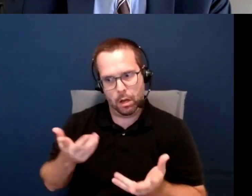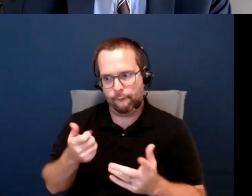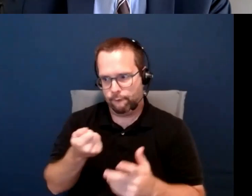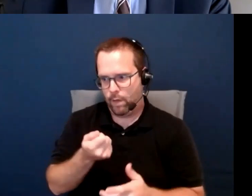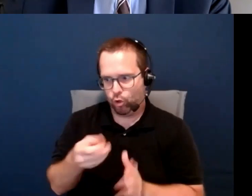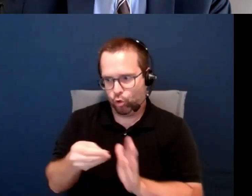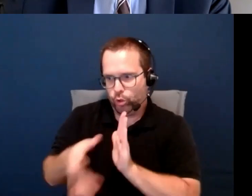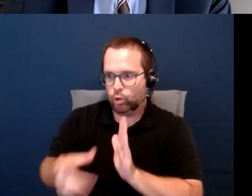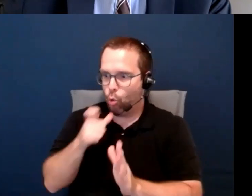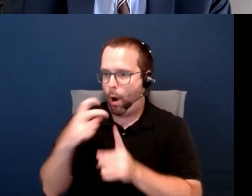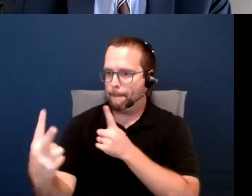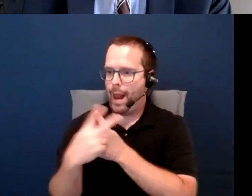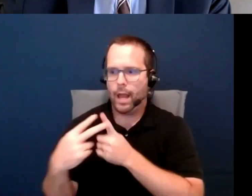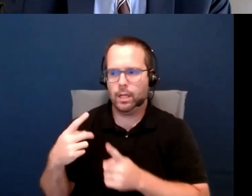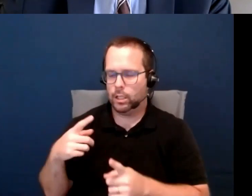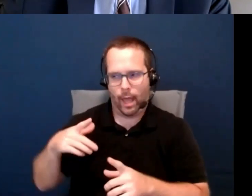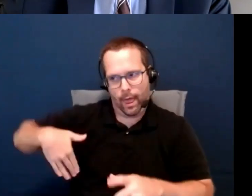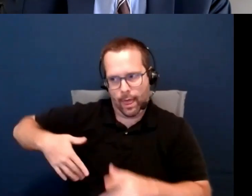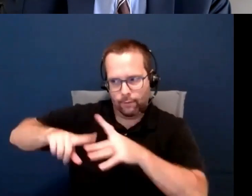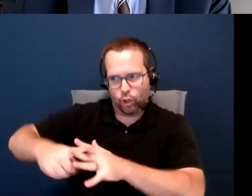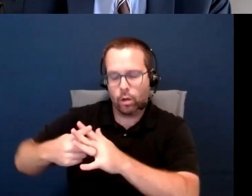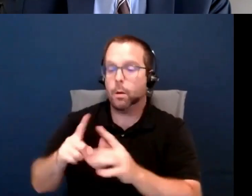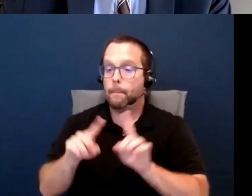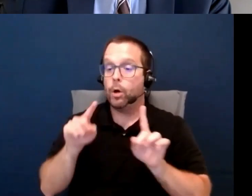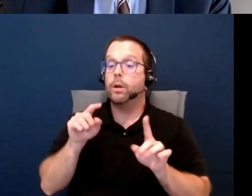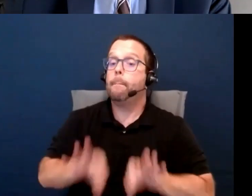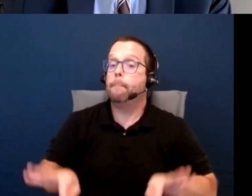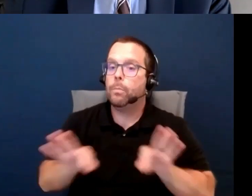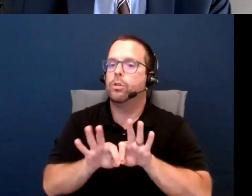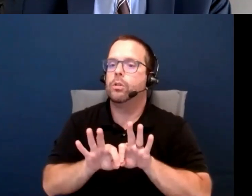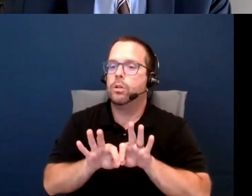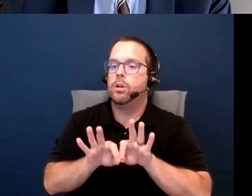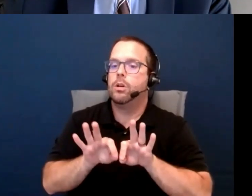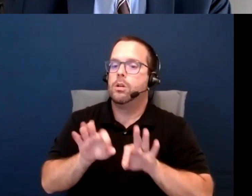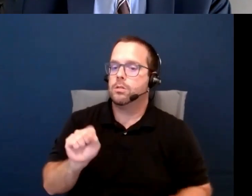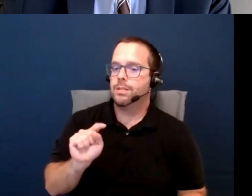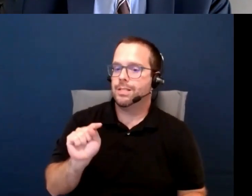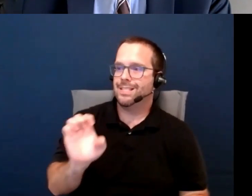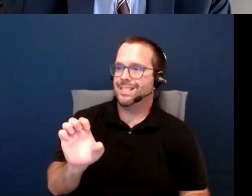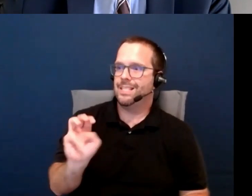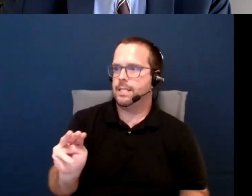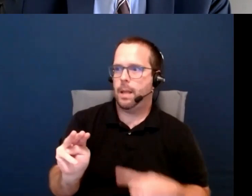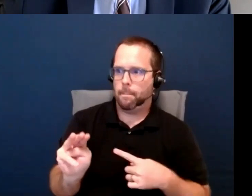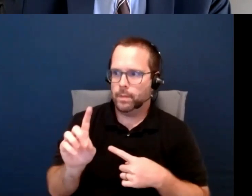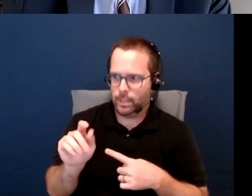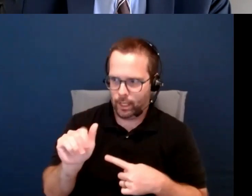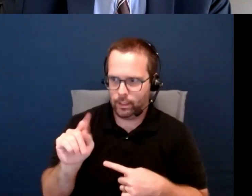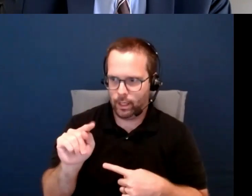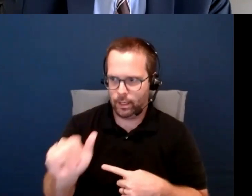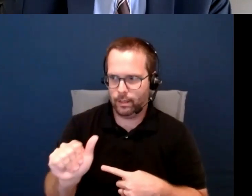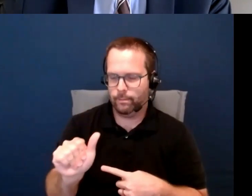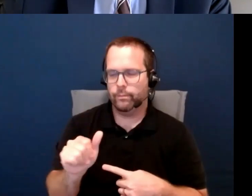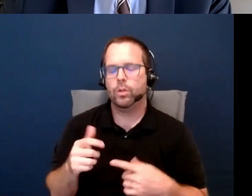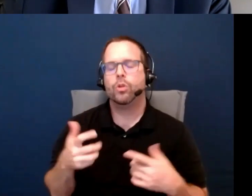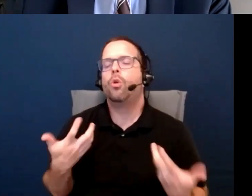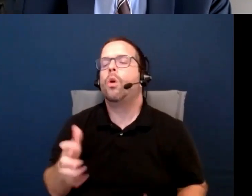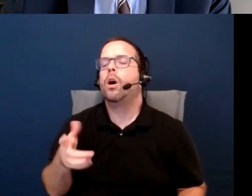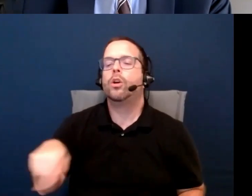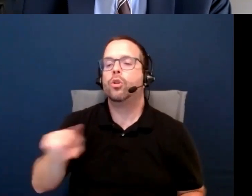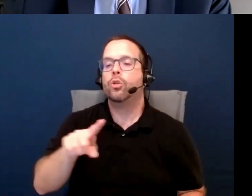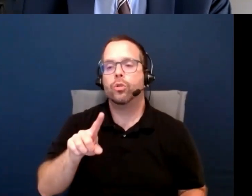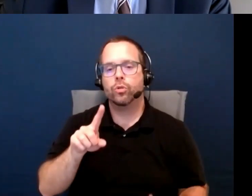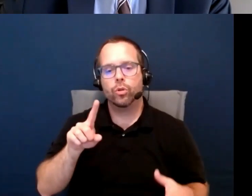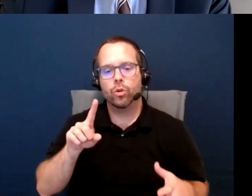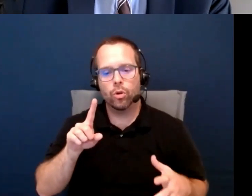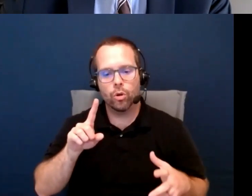using extant data. This isn't a program for in any way that we would encourage going around and dredging for the right data set